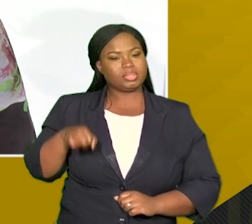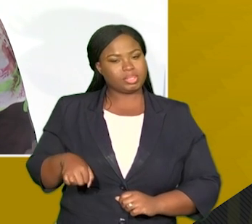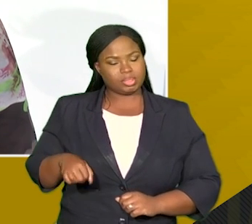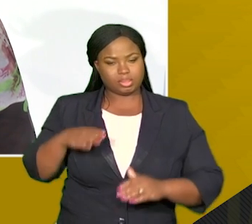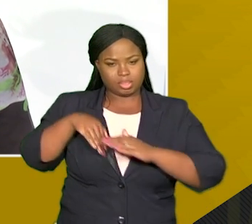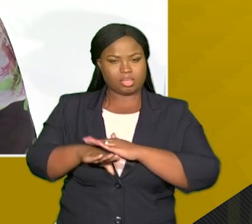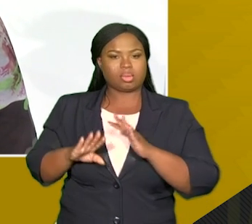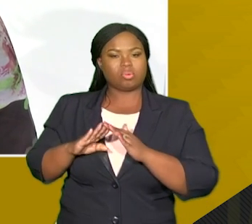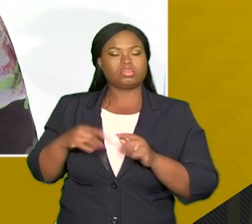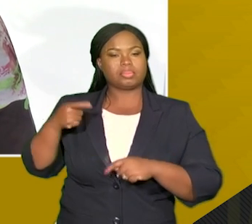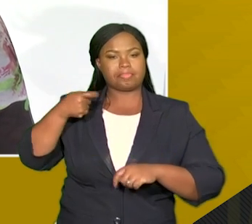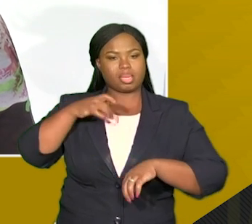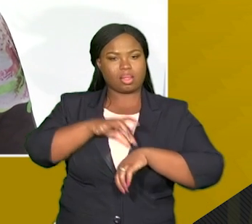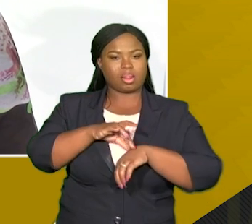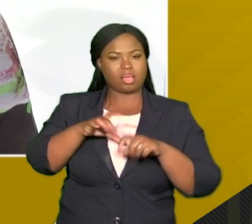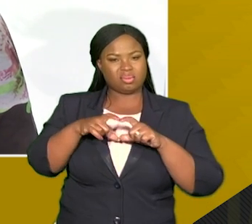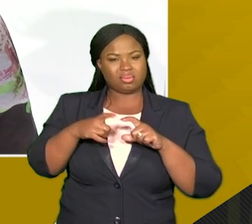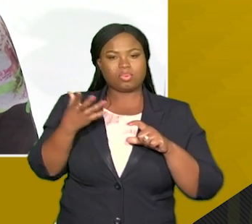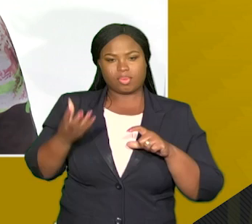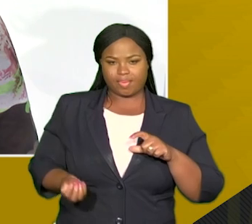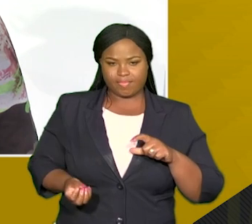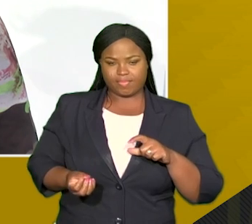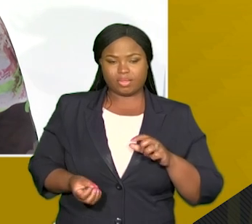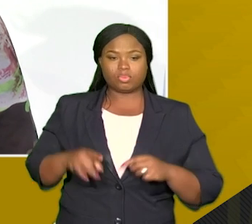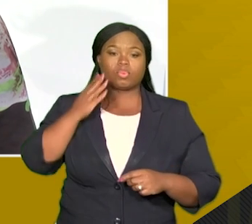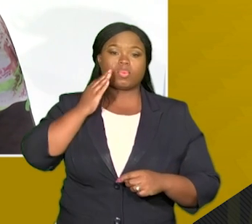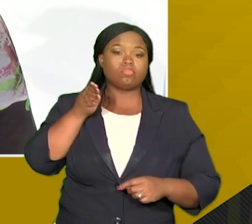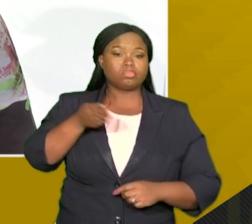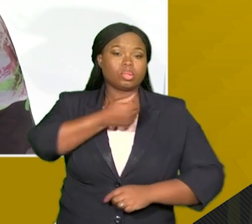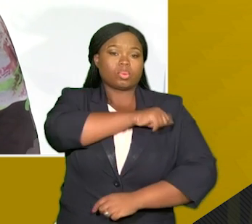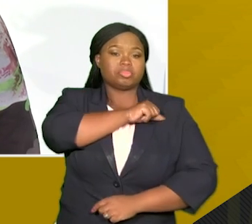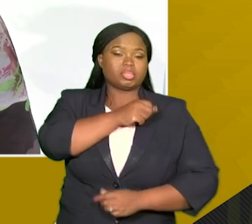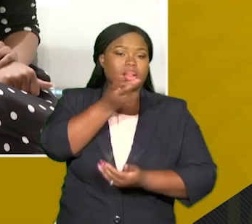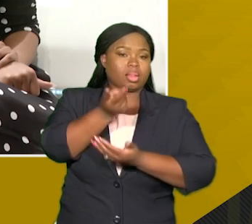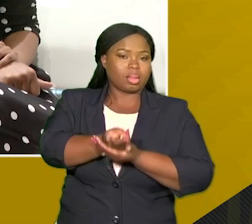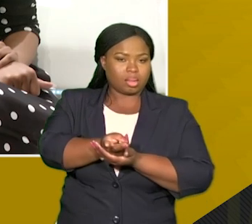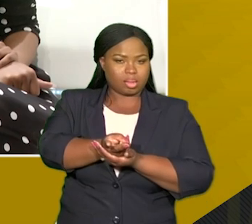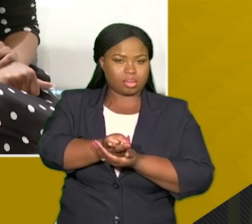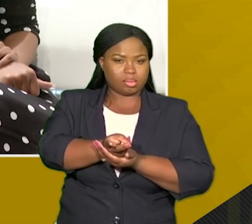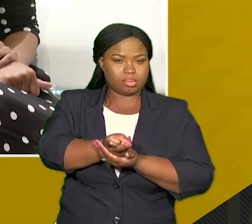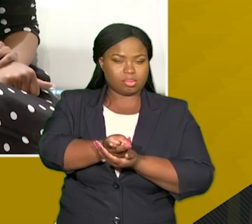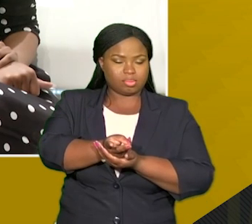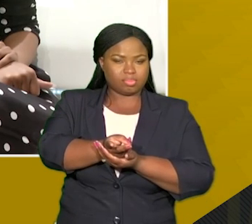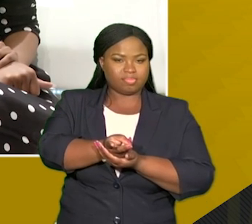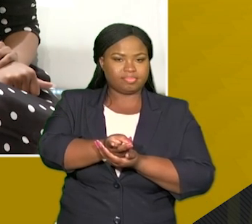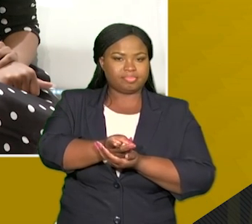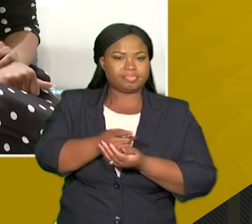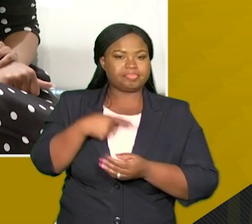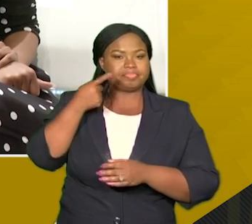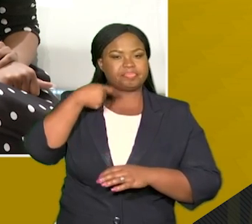in-house medical scheme in the police. Mm-hmm. So at that time when the member was hospitalized, the medical aid